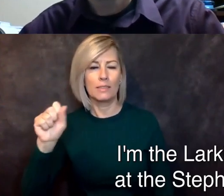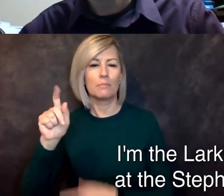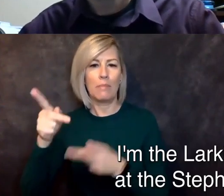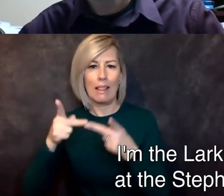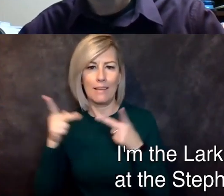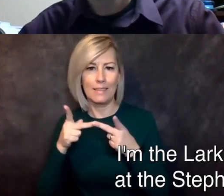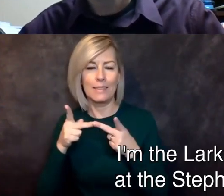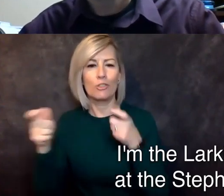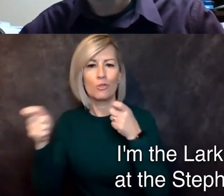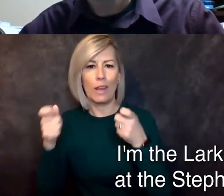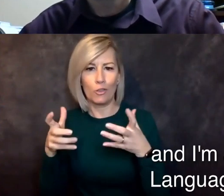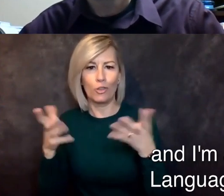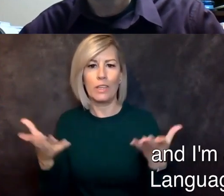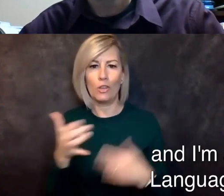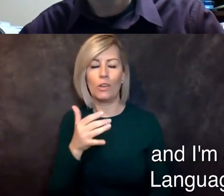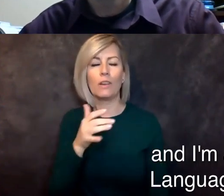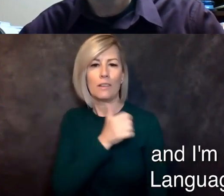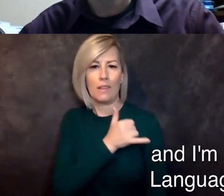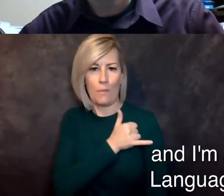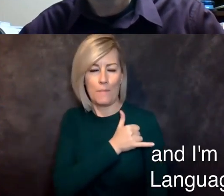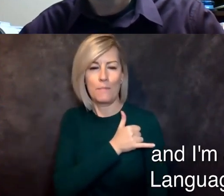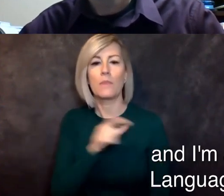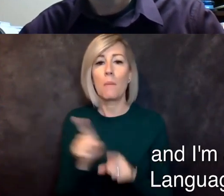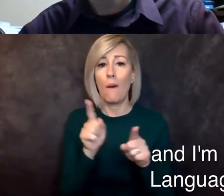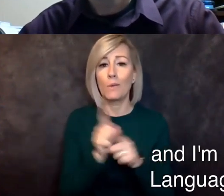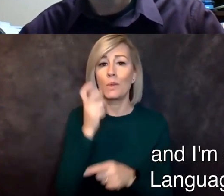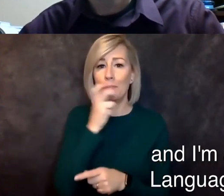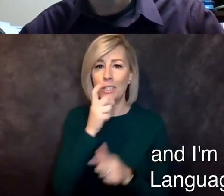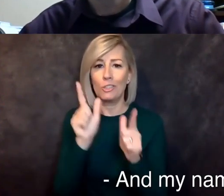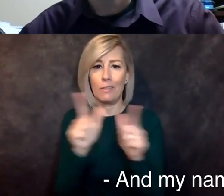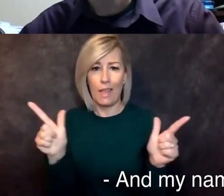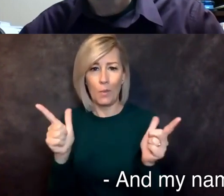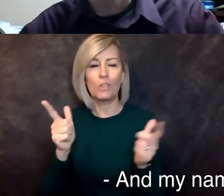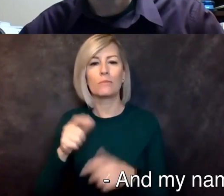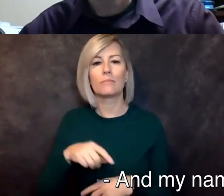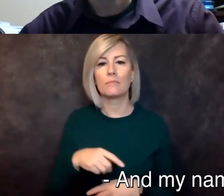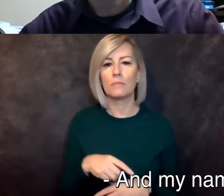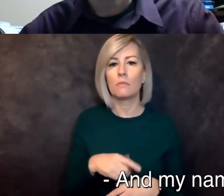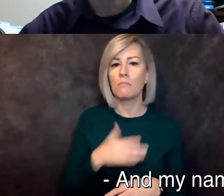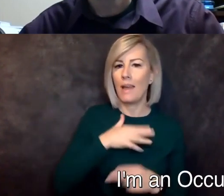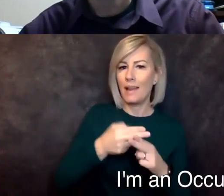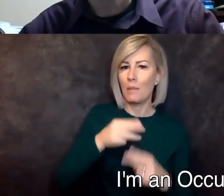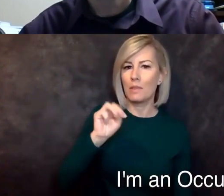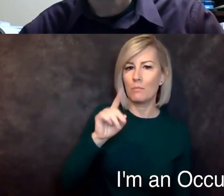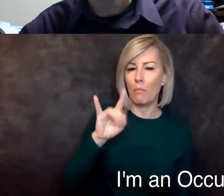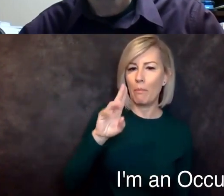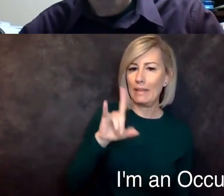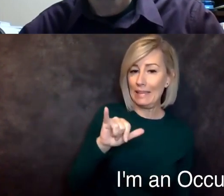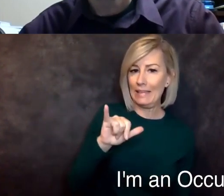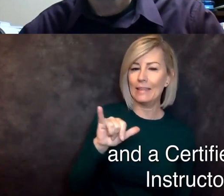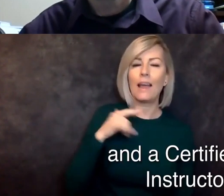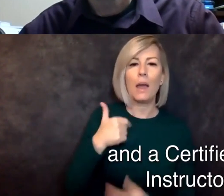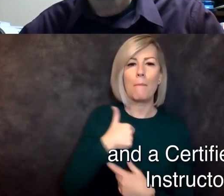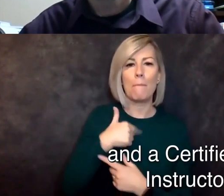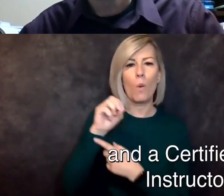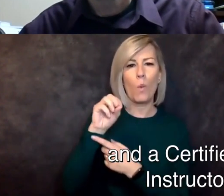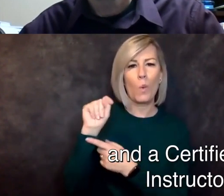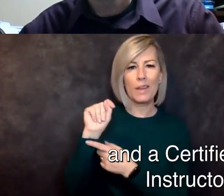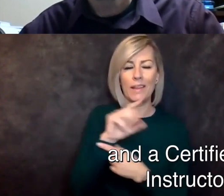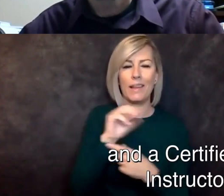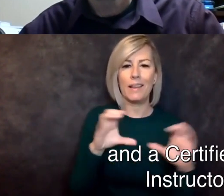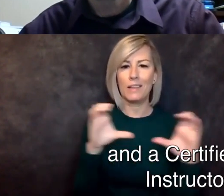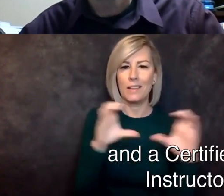Stevens Family YMCA. And I'm also a speech-language pathologist. And my name is Mindy Borden. I'm an occupational therapist and a certified